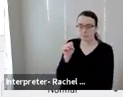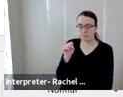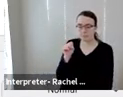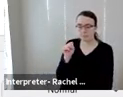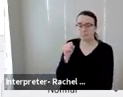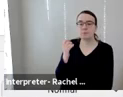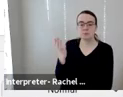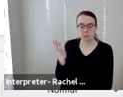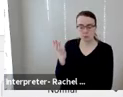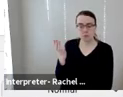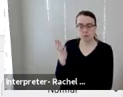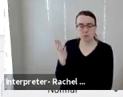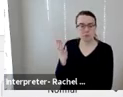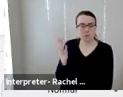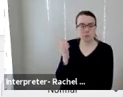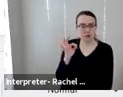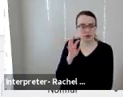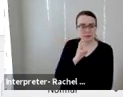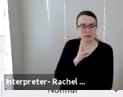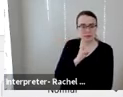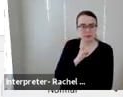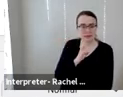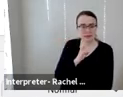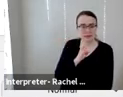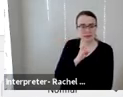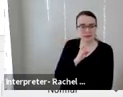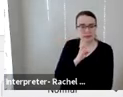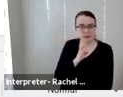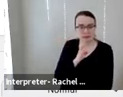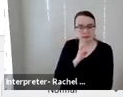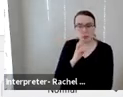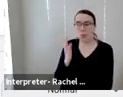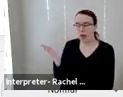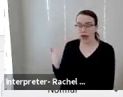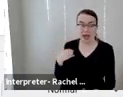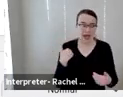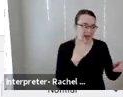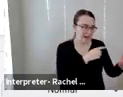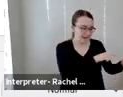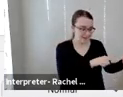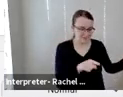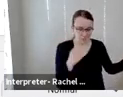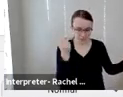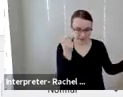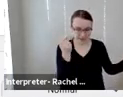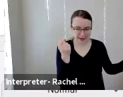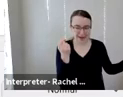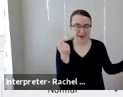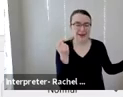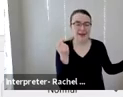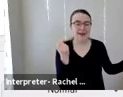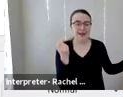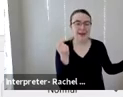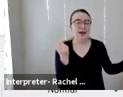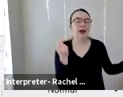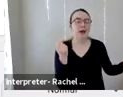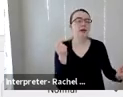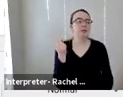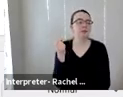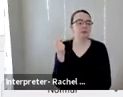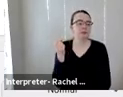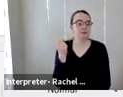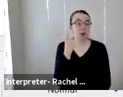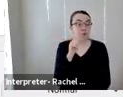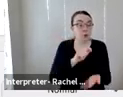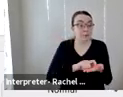So I have a Y since we're here, right? And you're asking, right? I mean, one second. So for